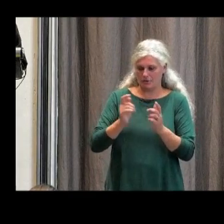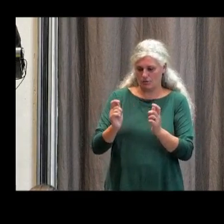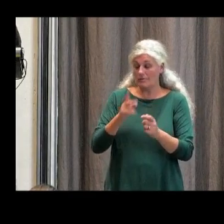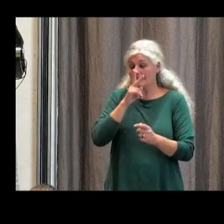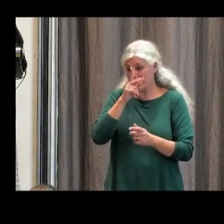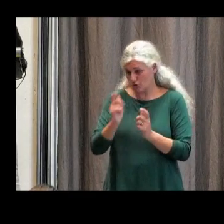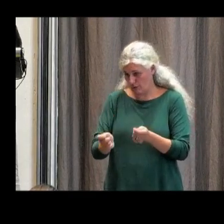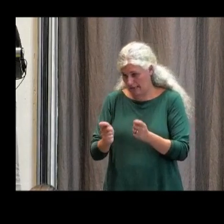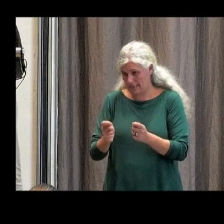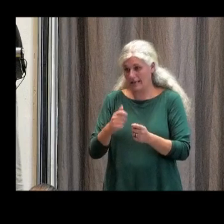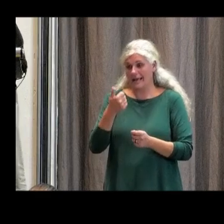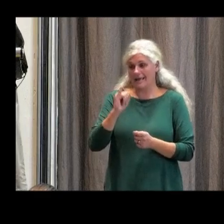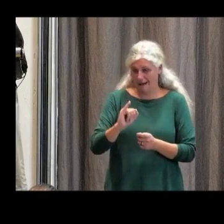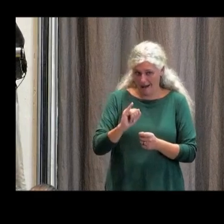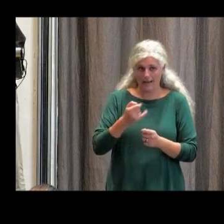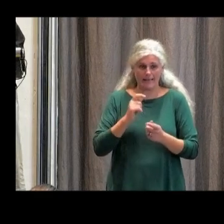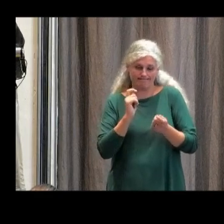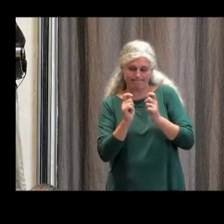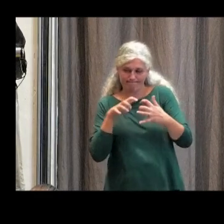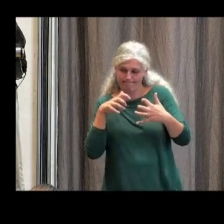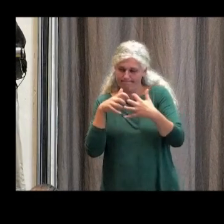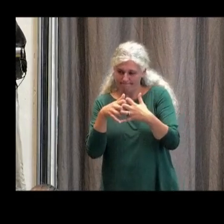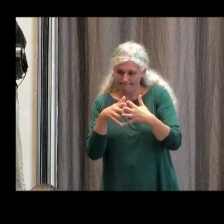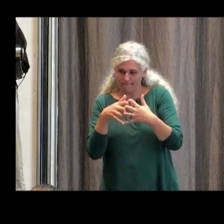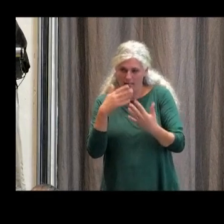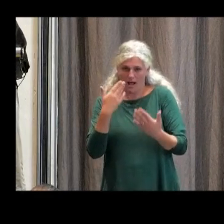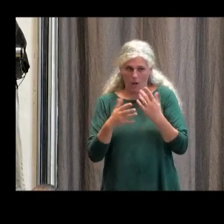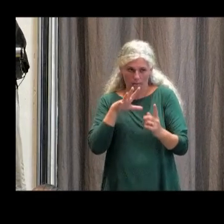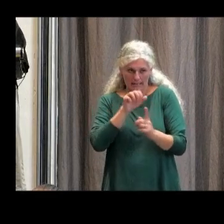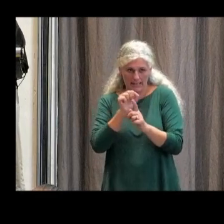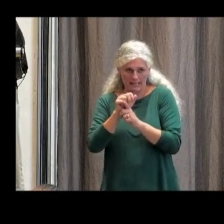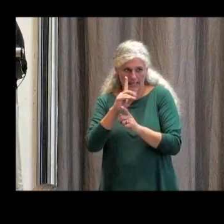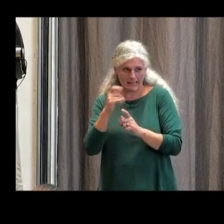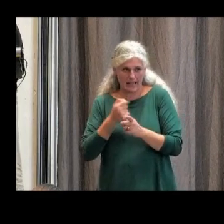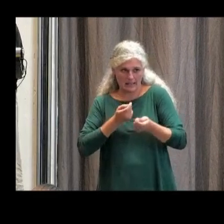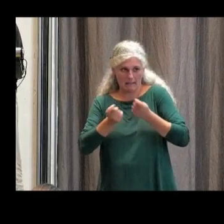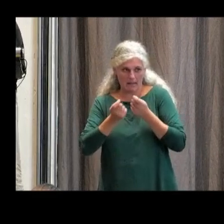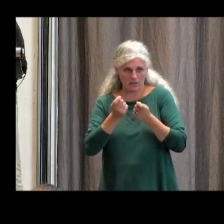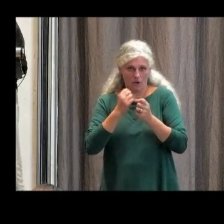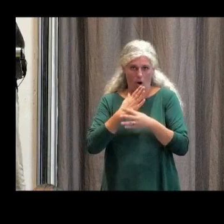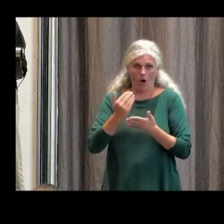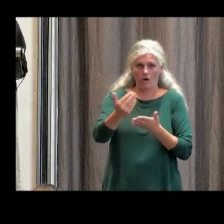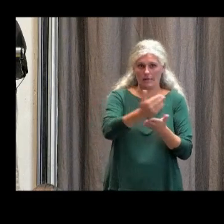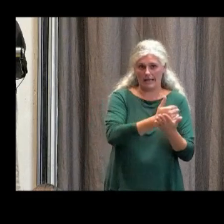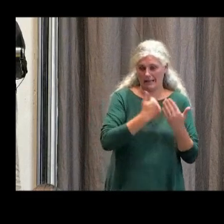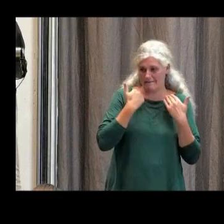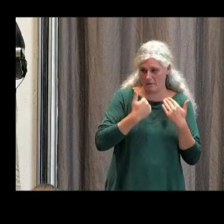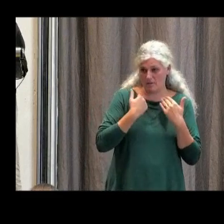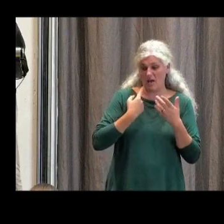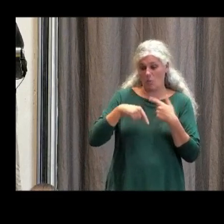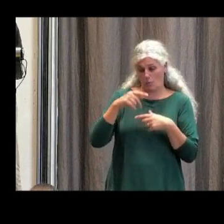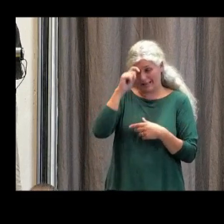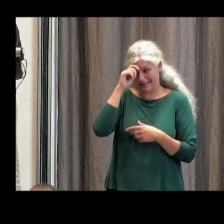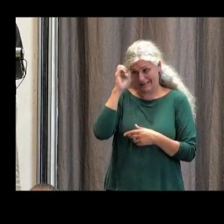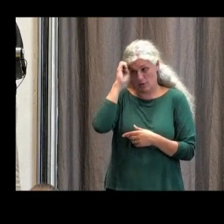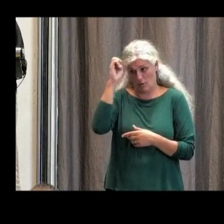bringing AI and modeling in to inform the detection and data management of all of this is what we think will